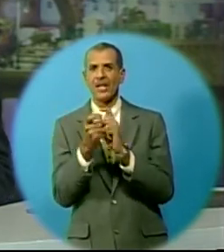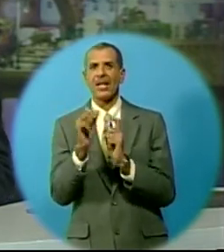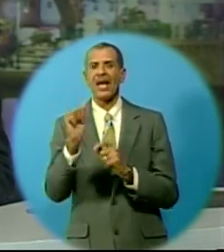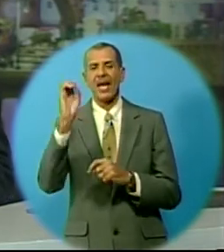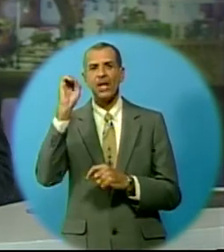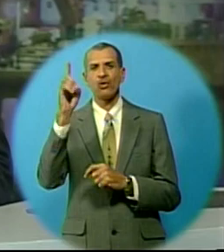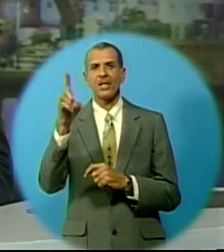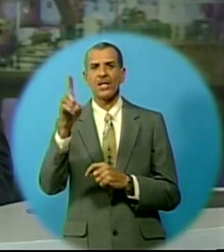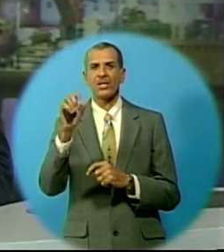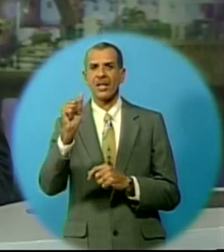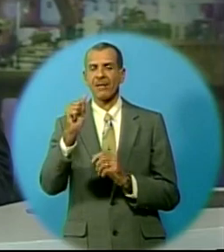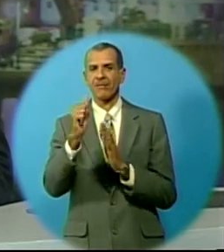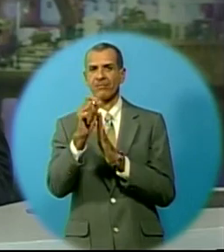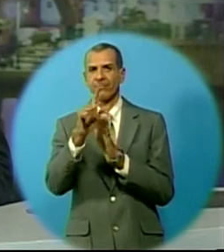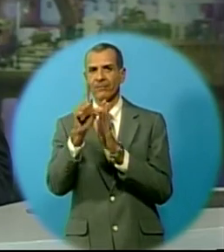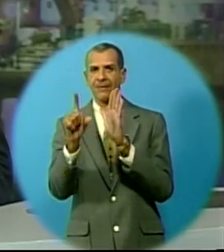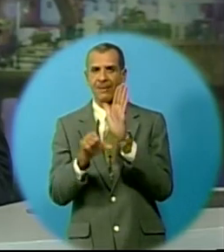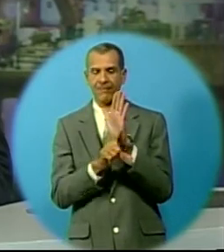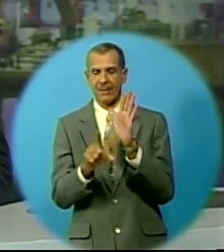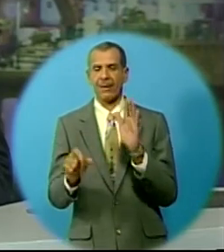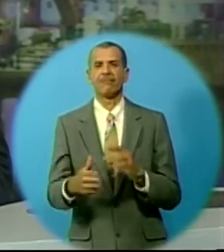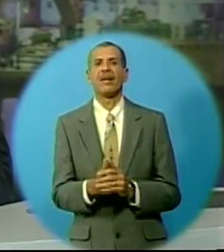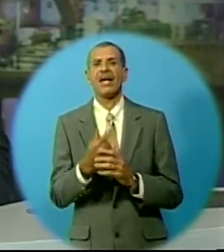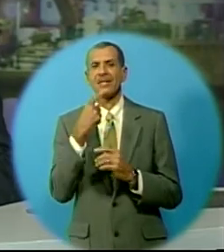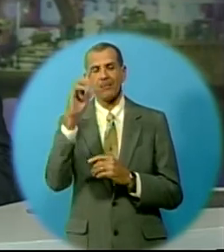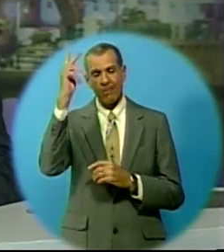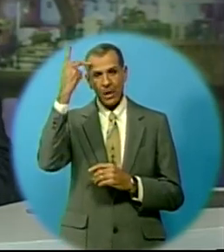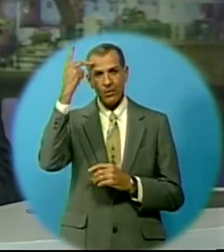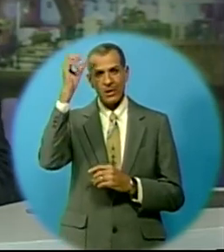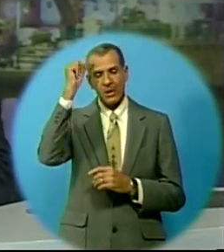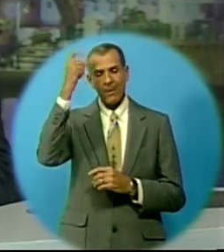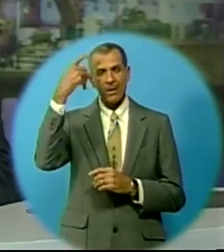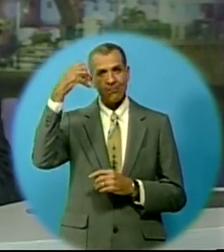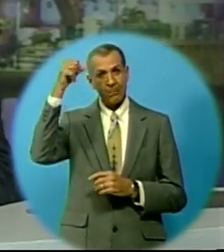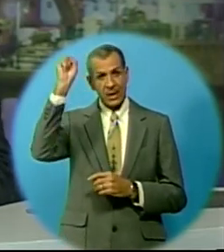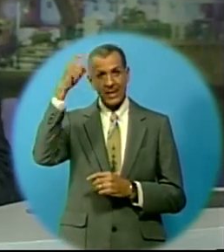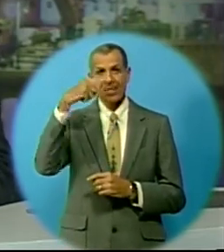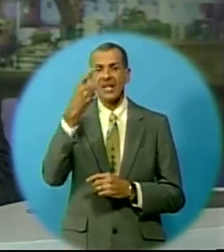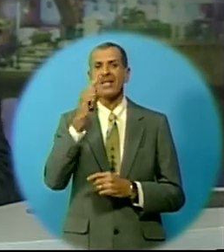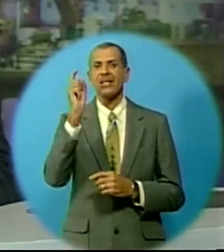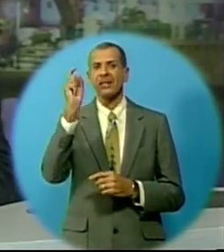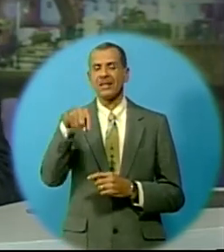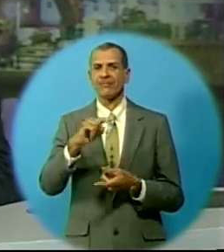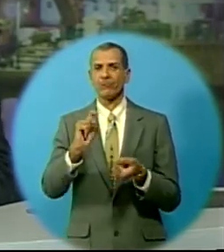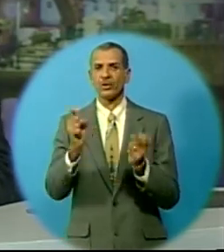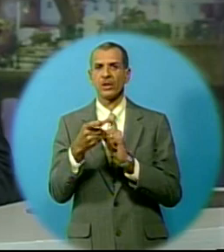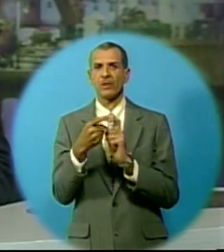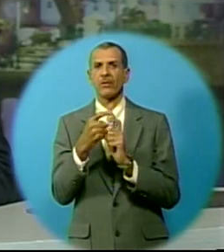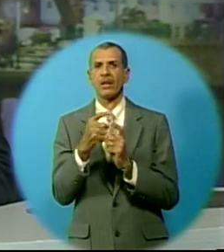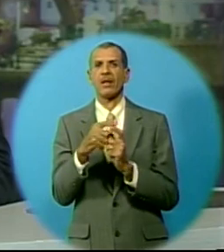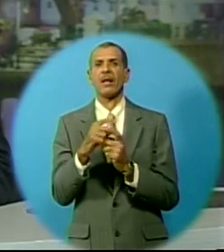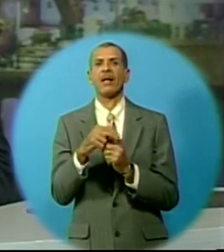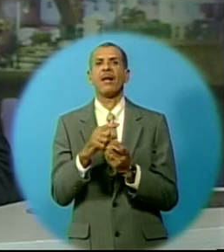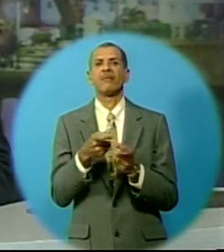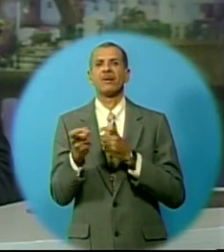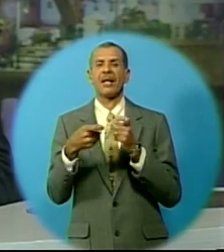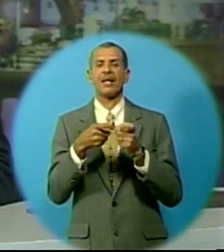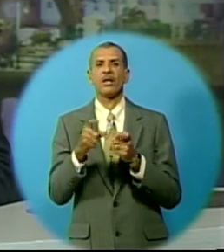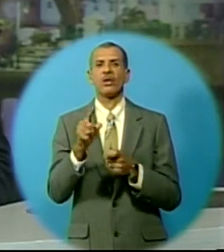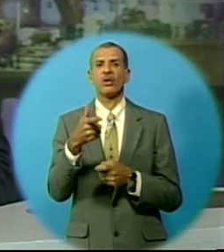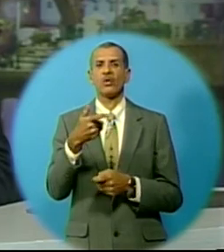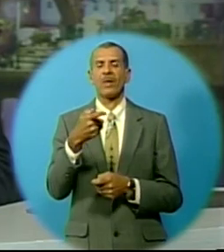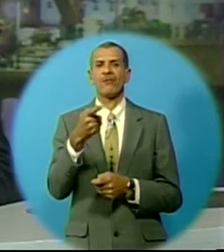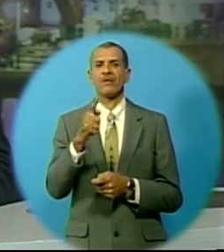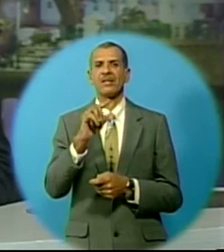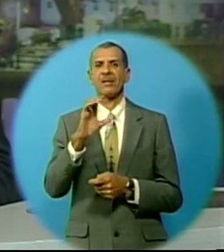Act. President Pedro Shepherd says amendments to that act are needed so that it can address 21st century issues.